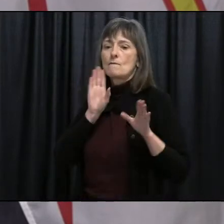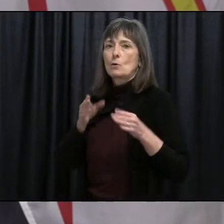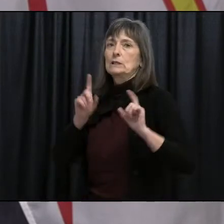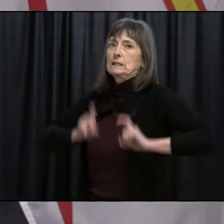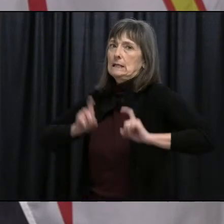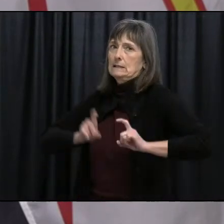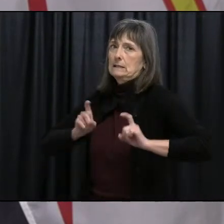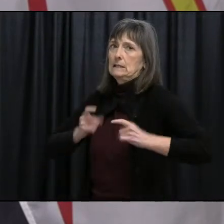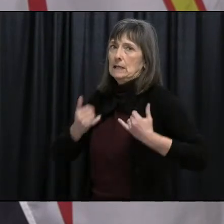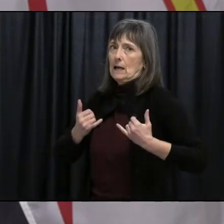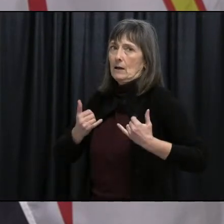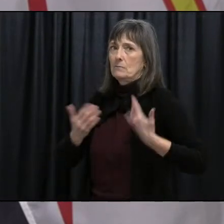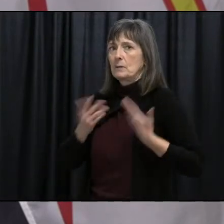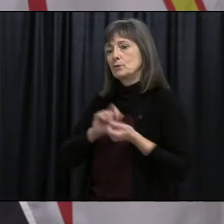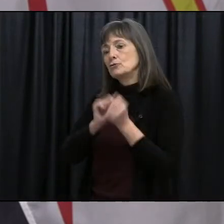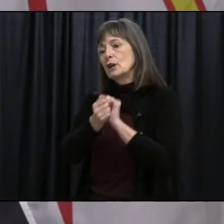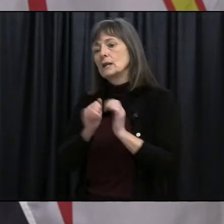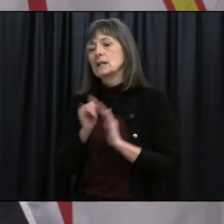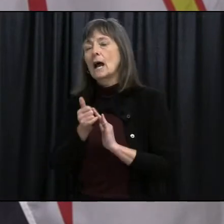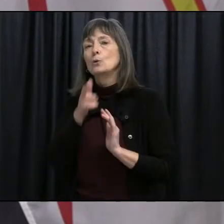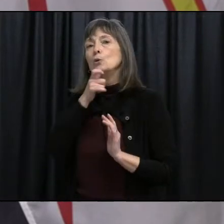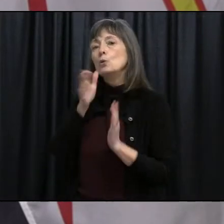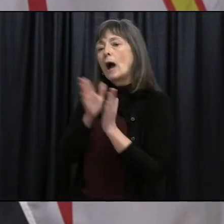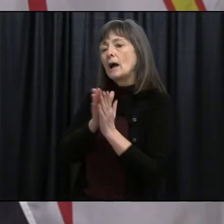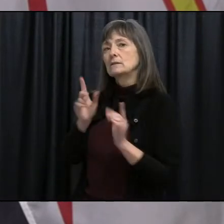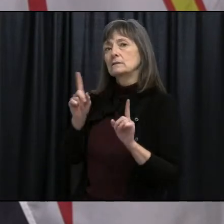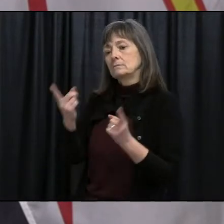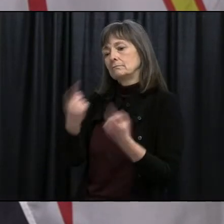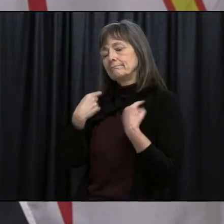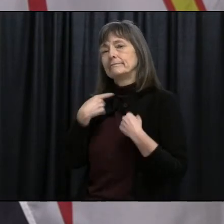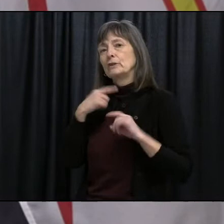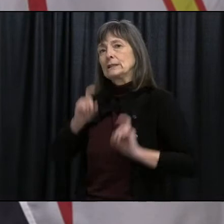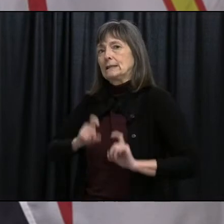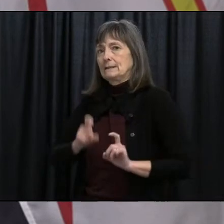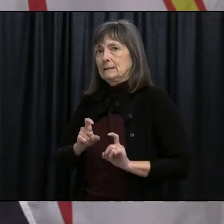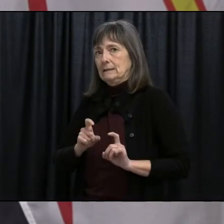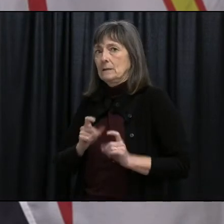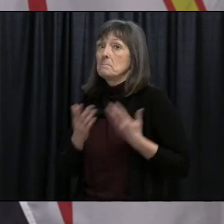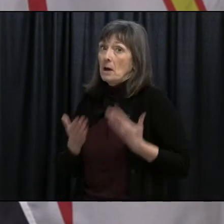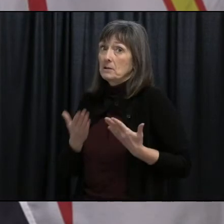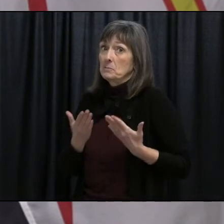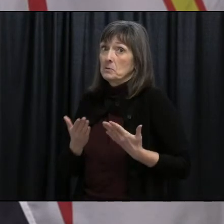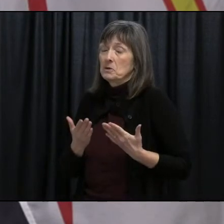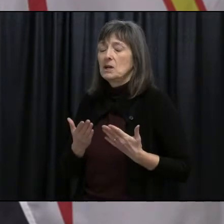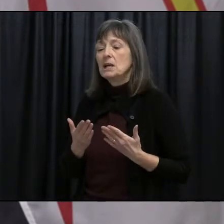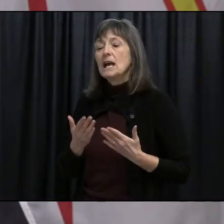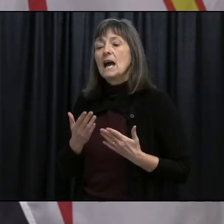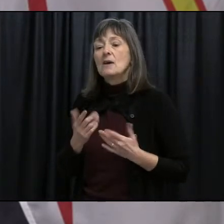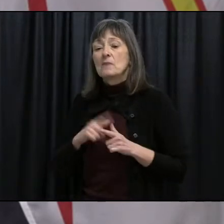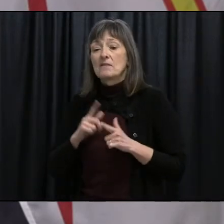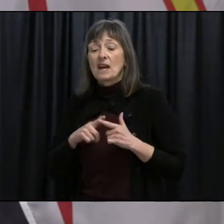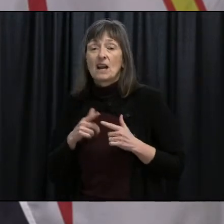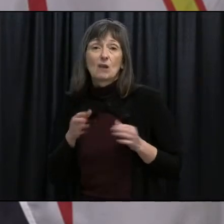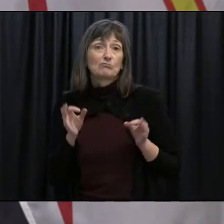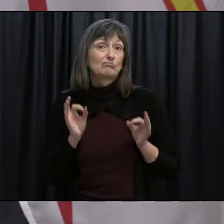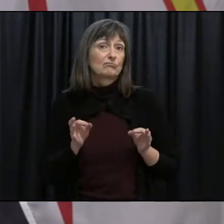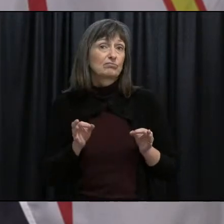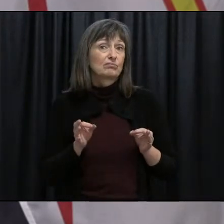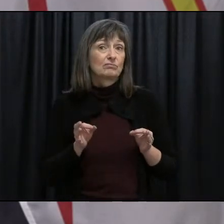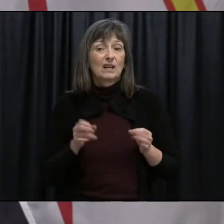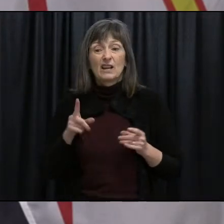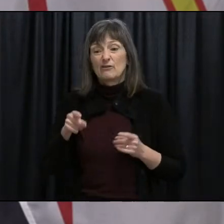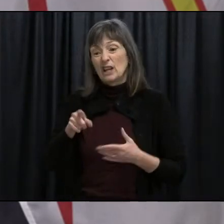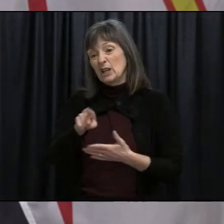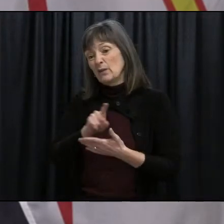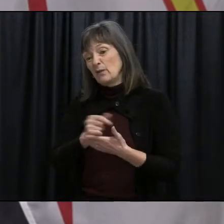that we'll need to follow through on before we really feel comfortable making that decision, and I anticipate that's going to take more than